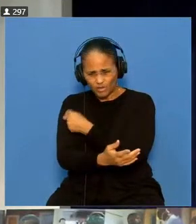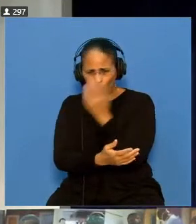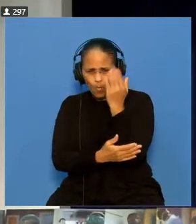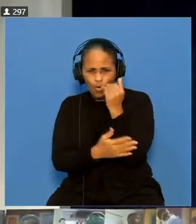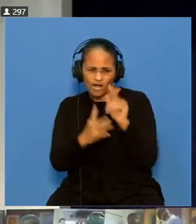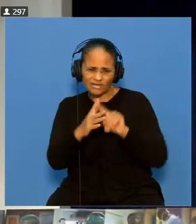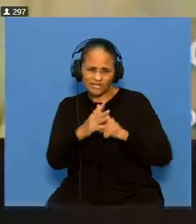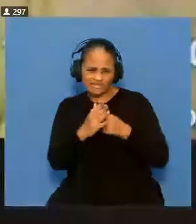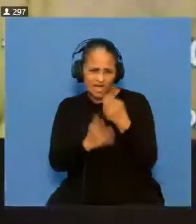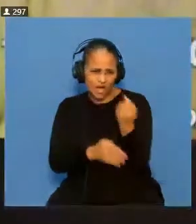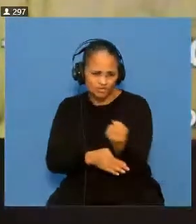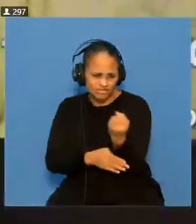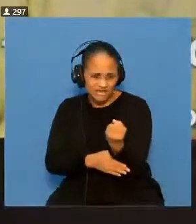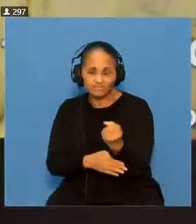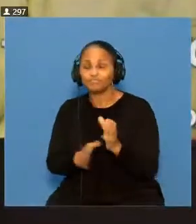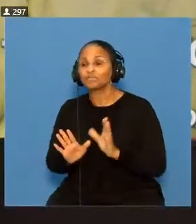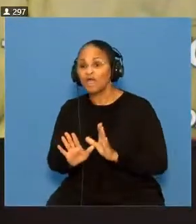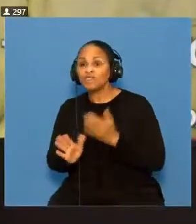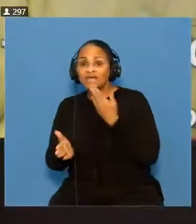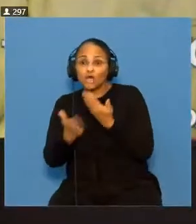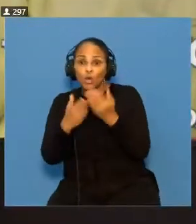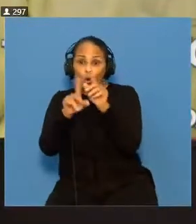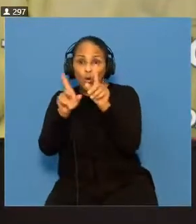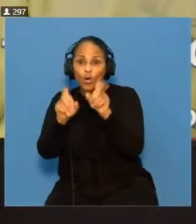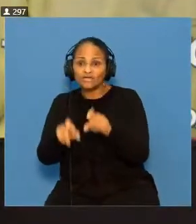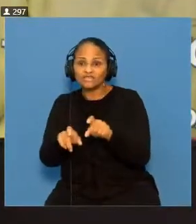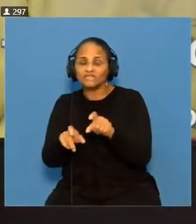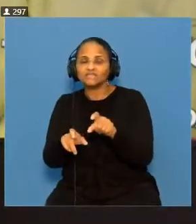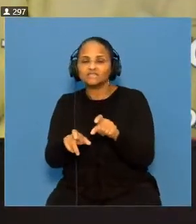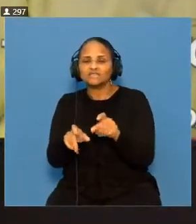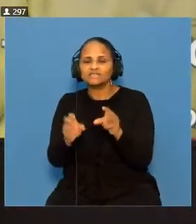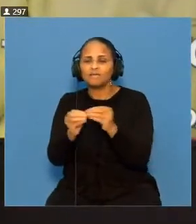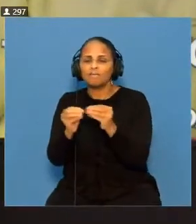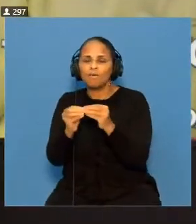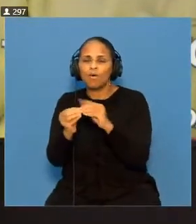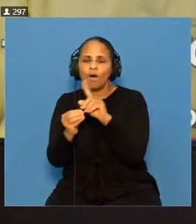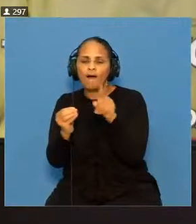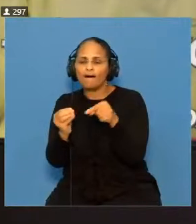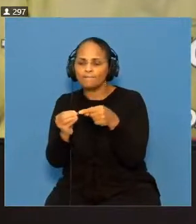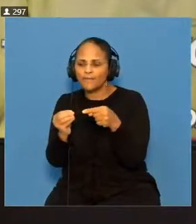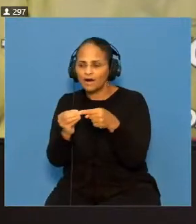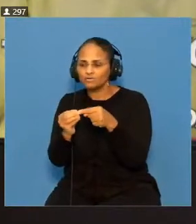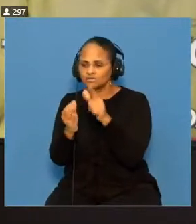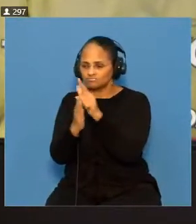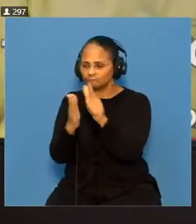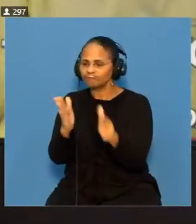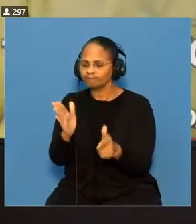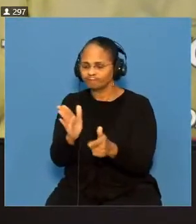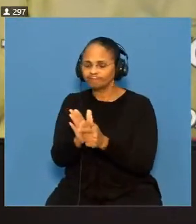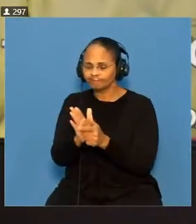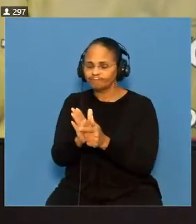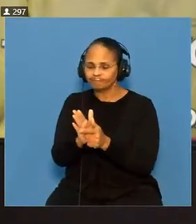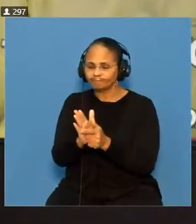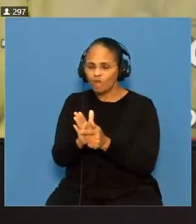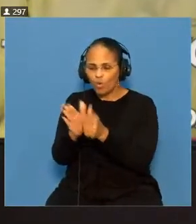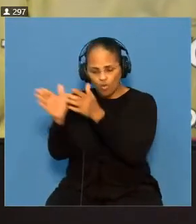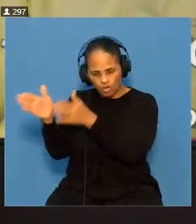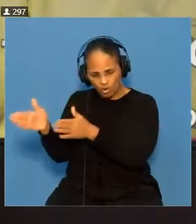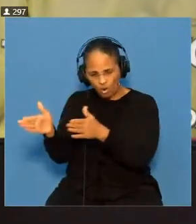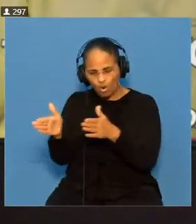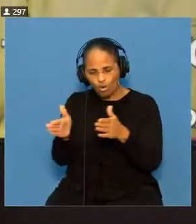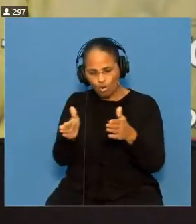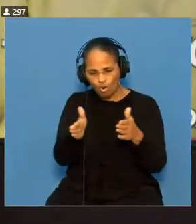first thing on Saturday? That's a very good question. And it's more about a logistical thing, logistics. We are